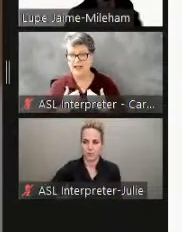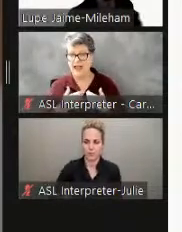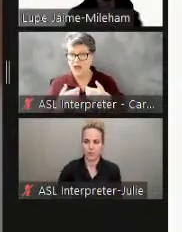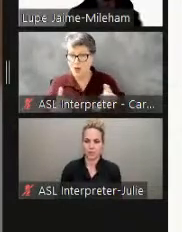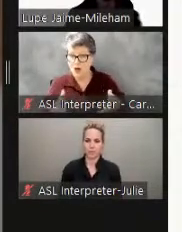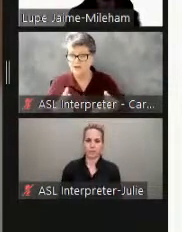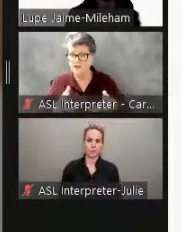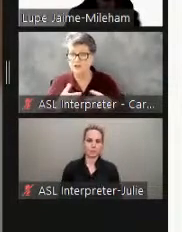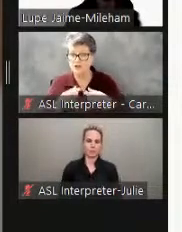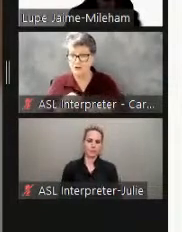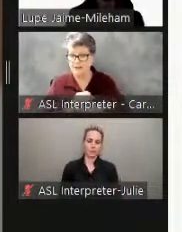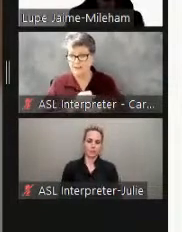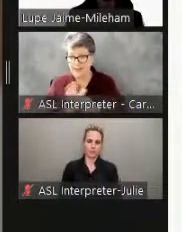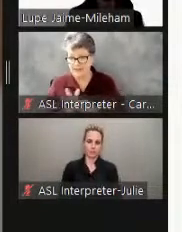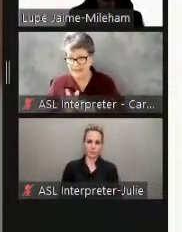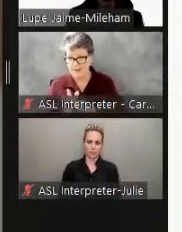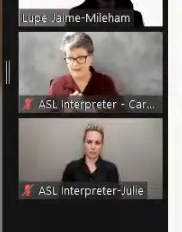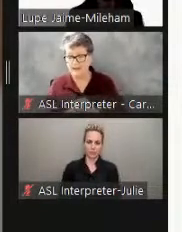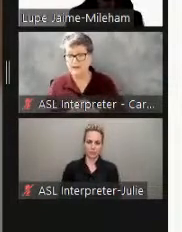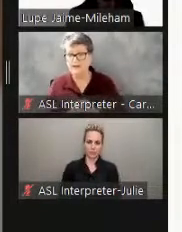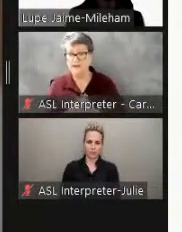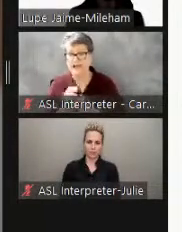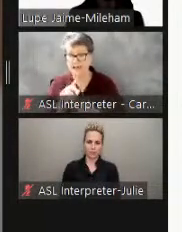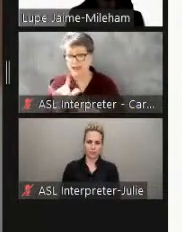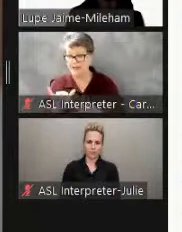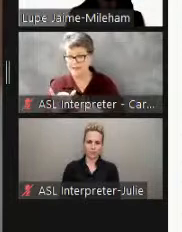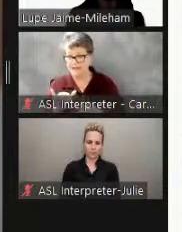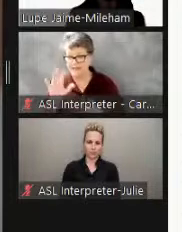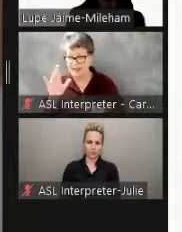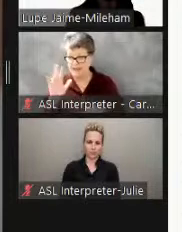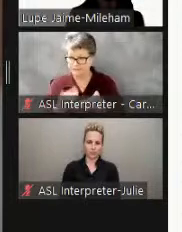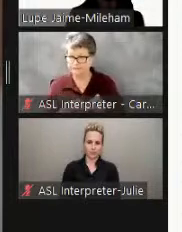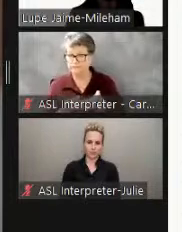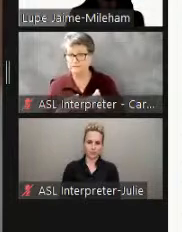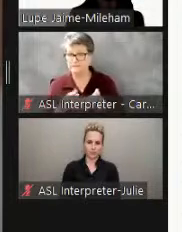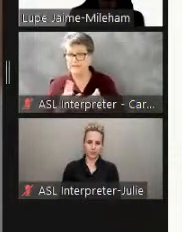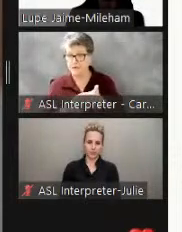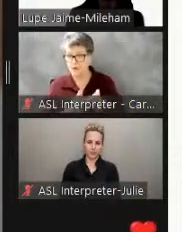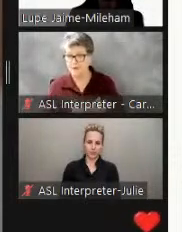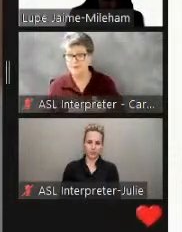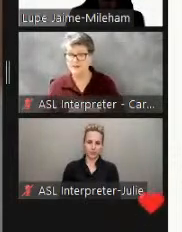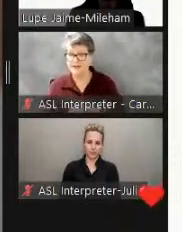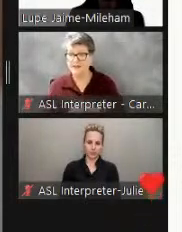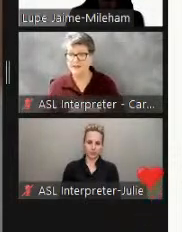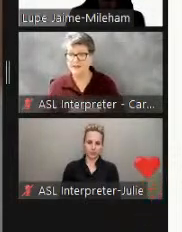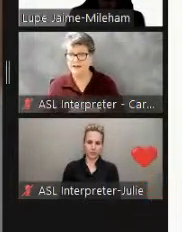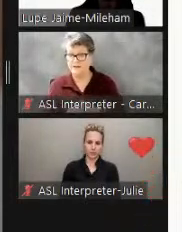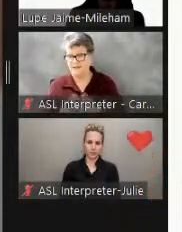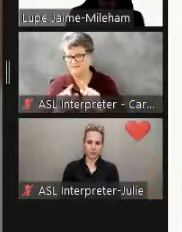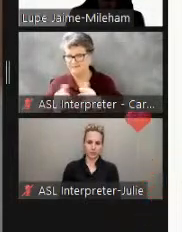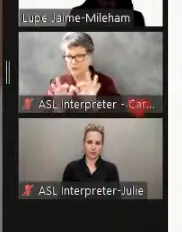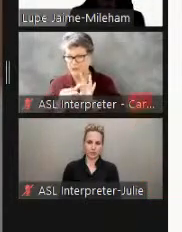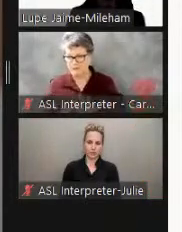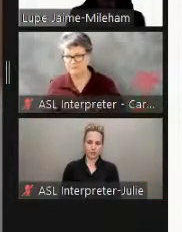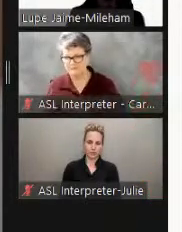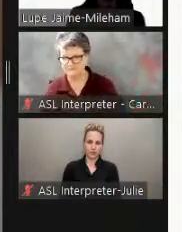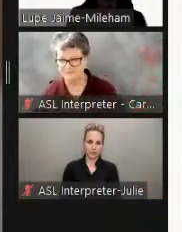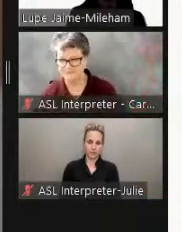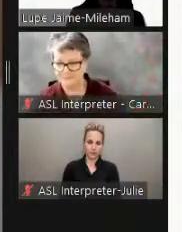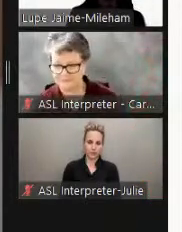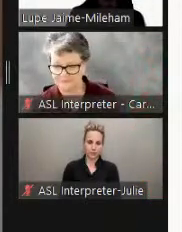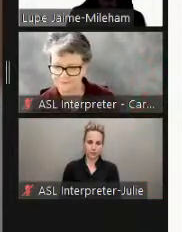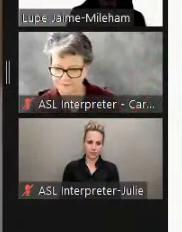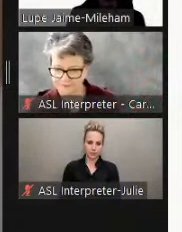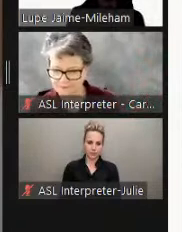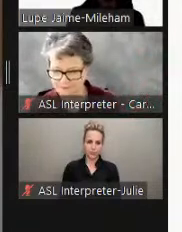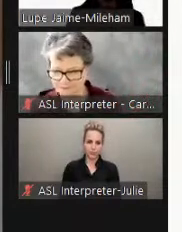pandemic, a capacity loss. But the fact a capacity loss, a loss is a loss.